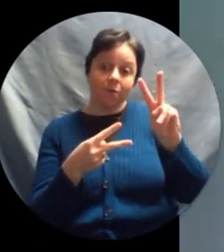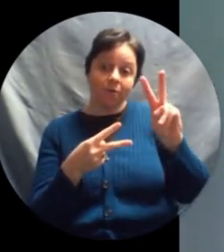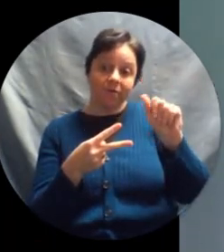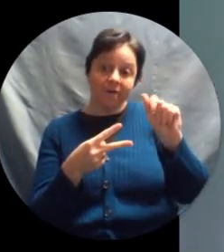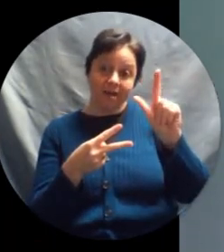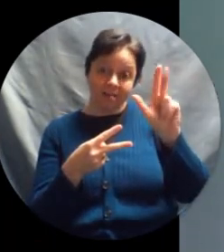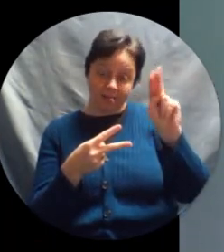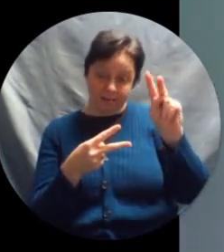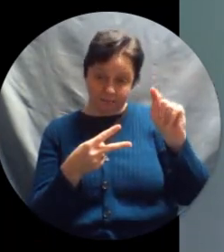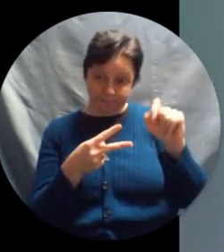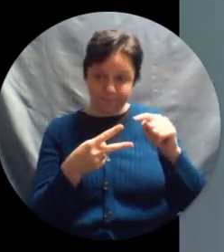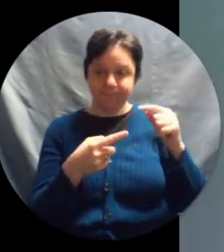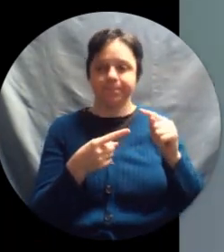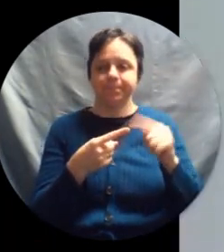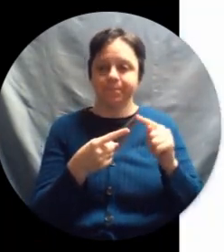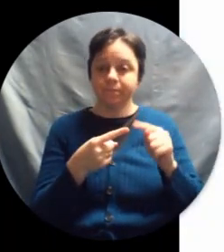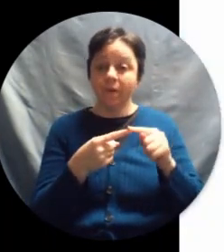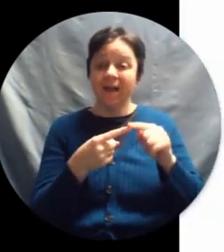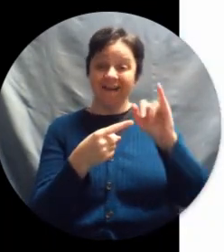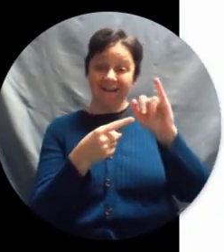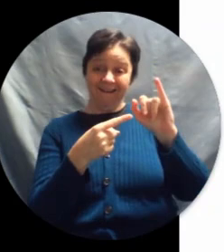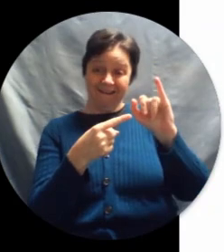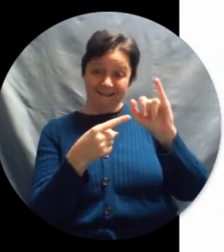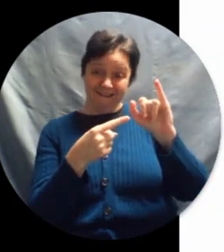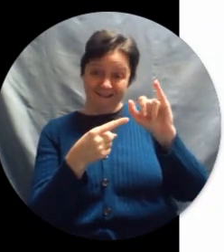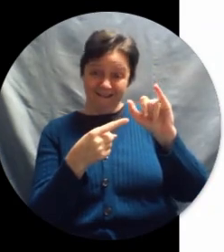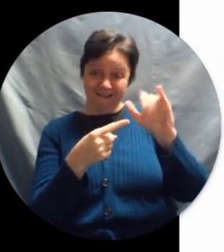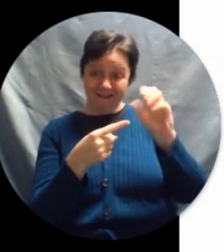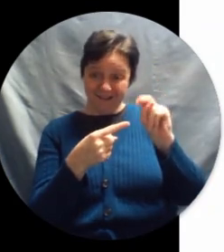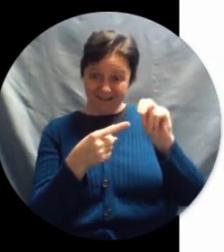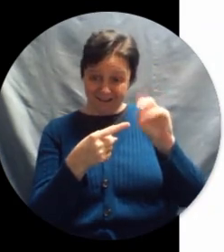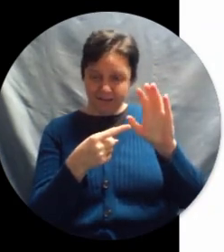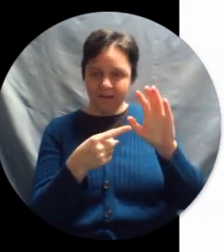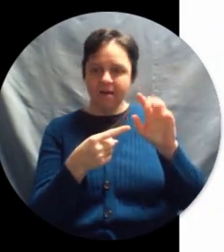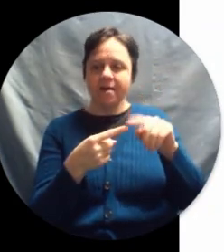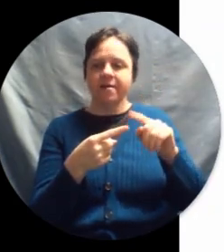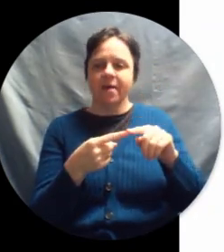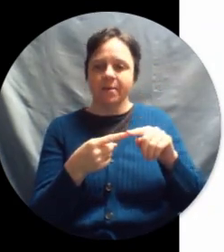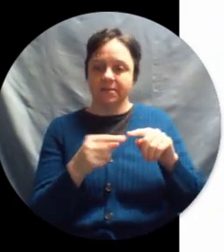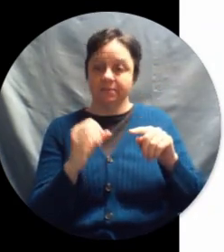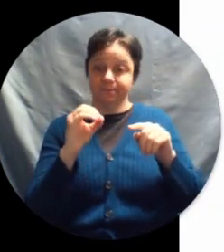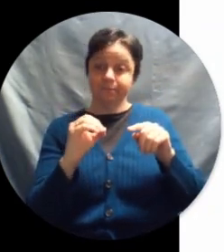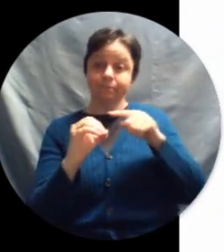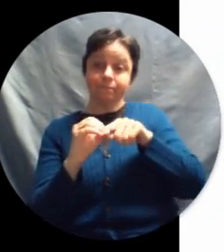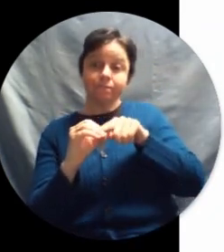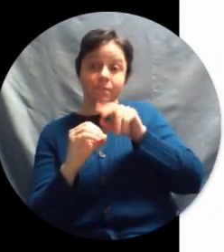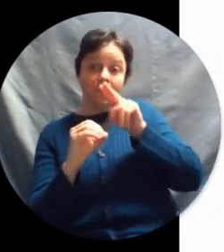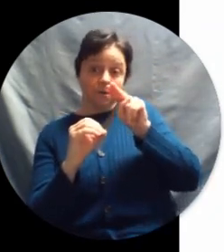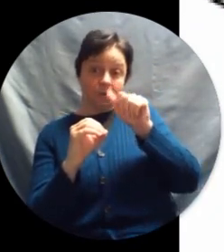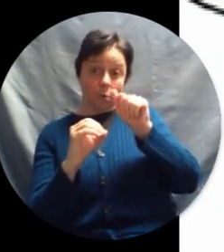the electrons are going to be transferred. So this electron from sodium is going to be moved to chlorine, and the